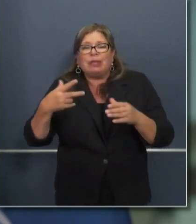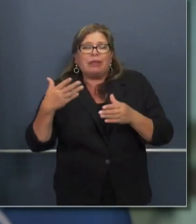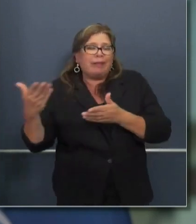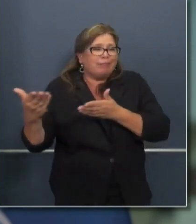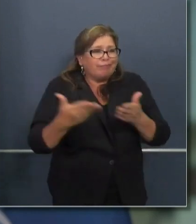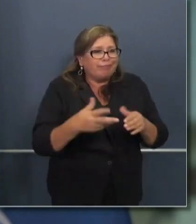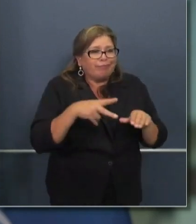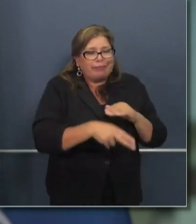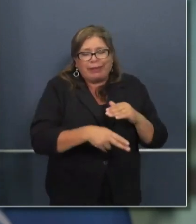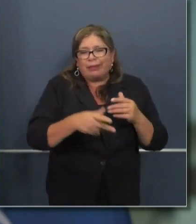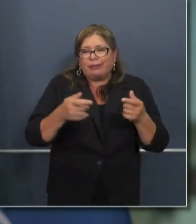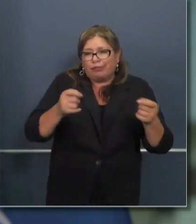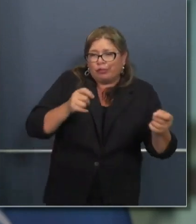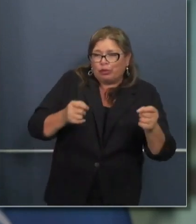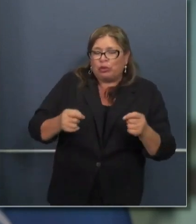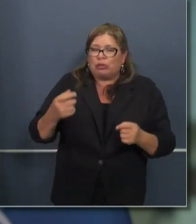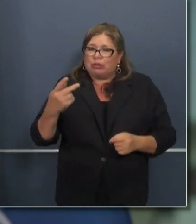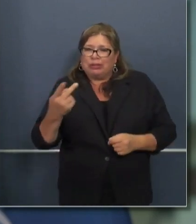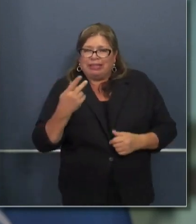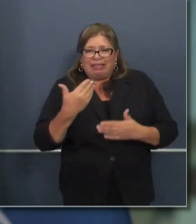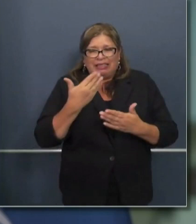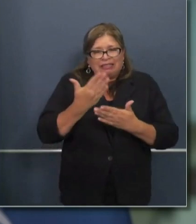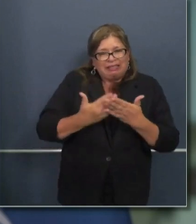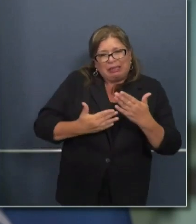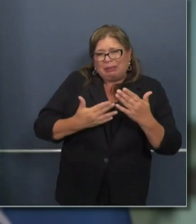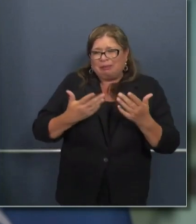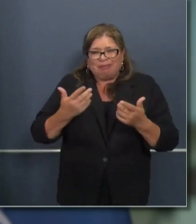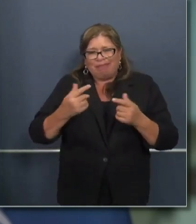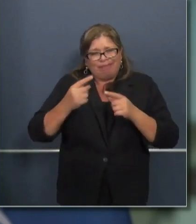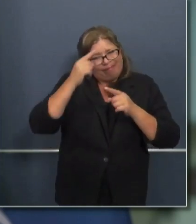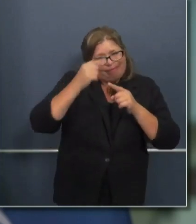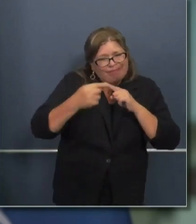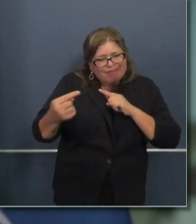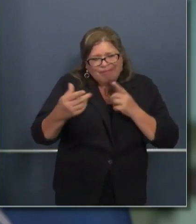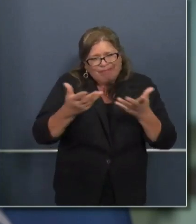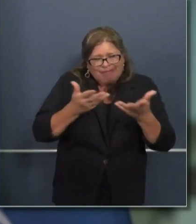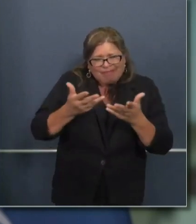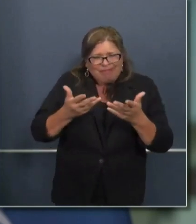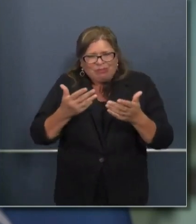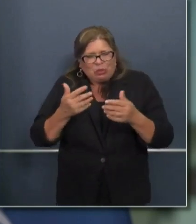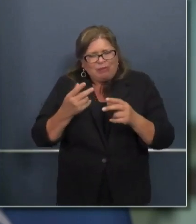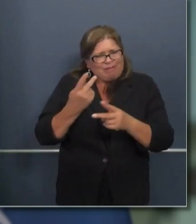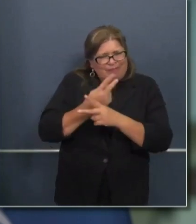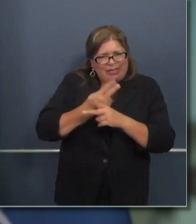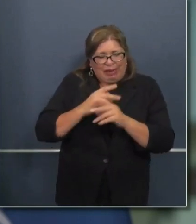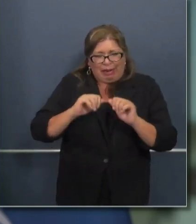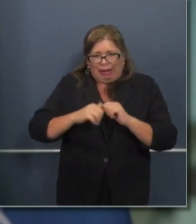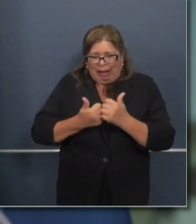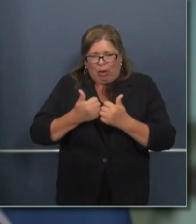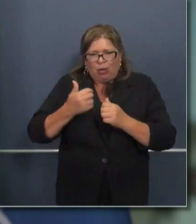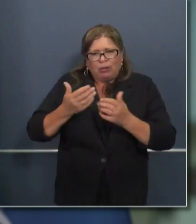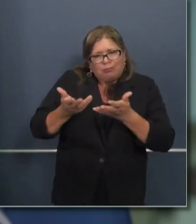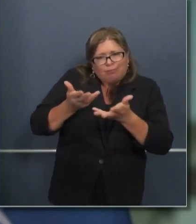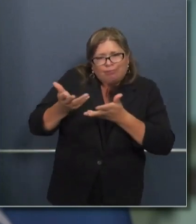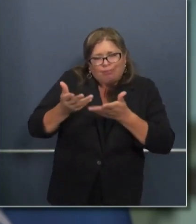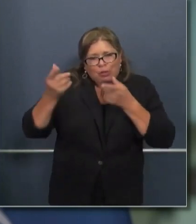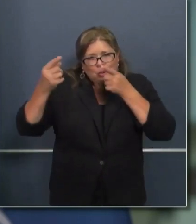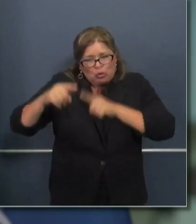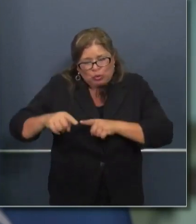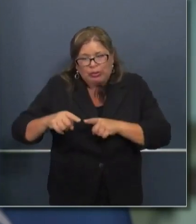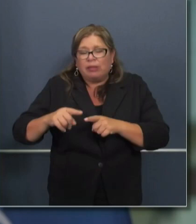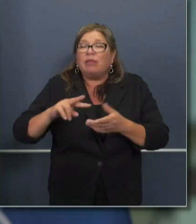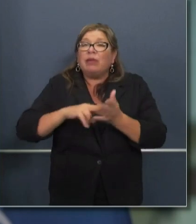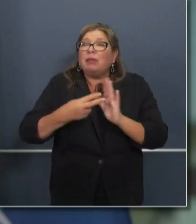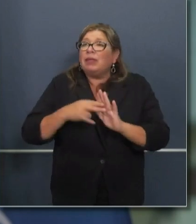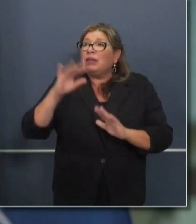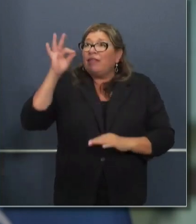together across some technical differences in terms of how we distributed those funds, including the support from the federal government to